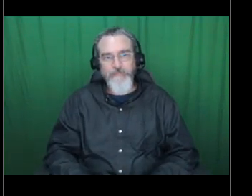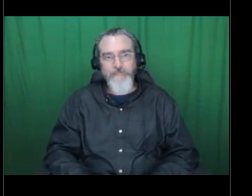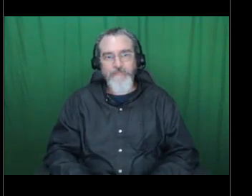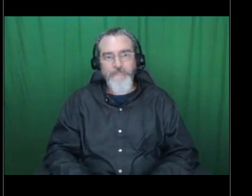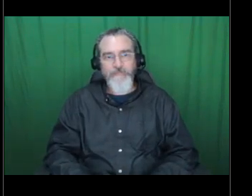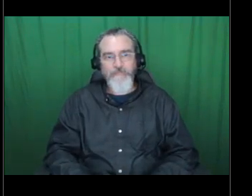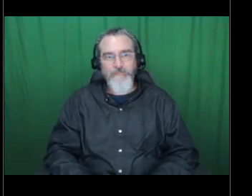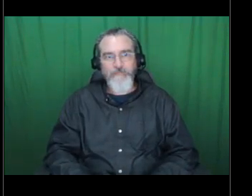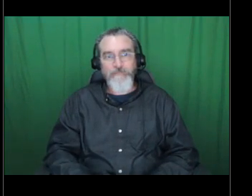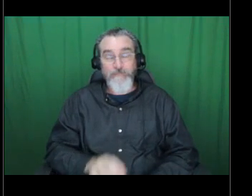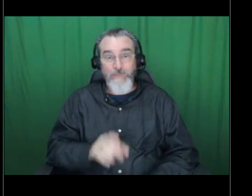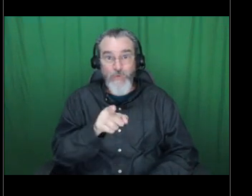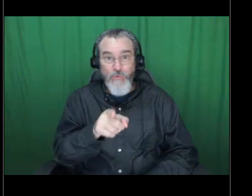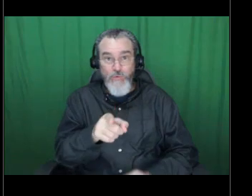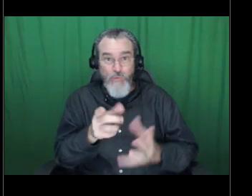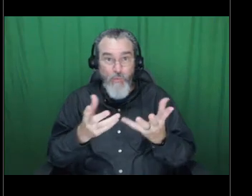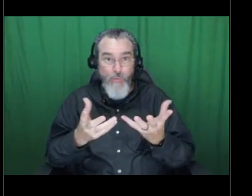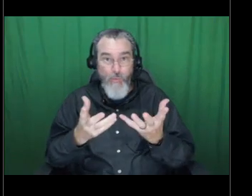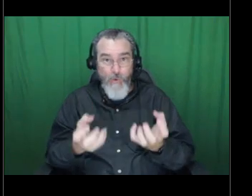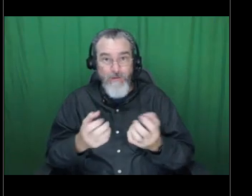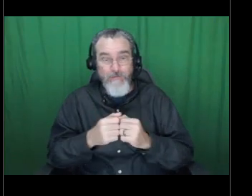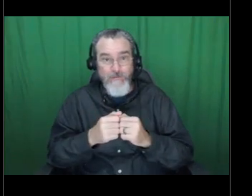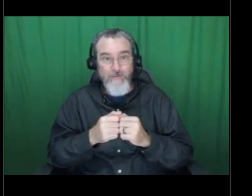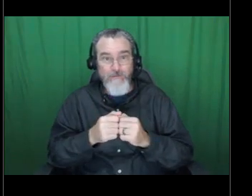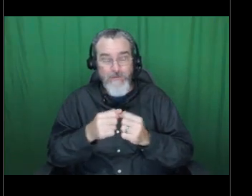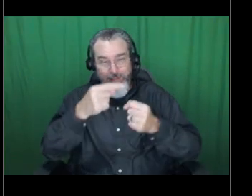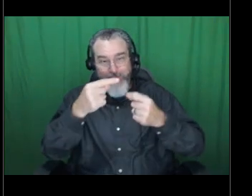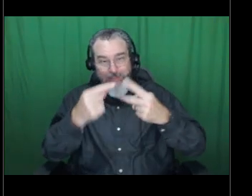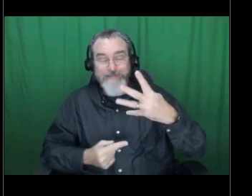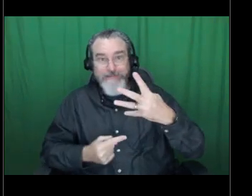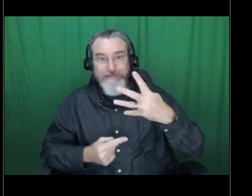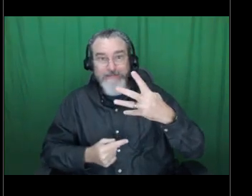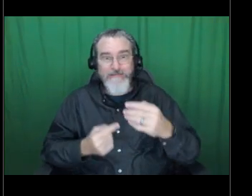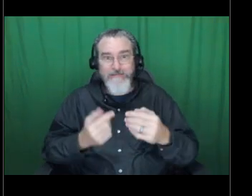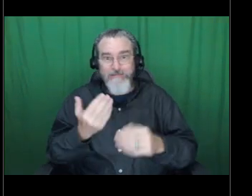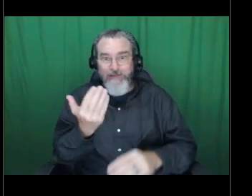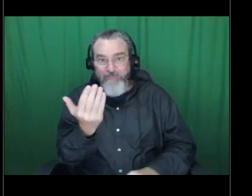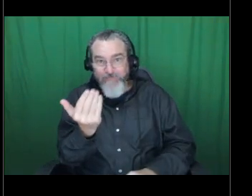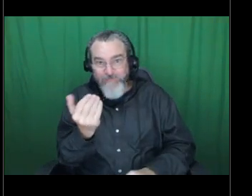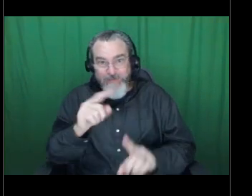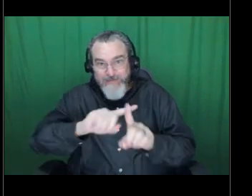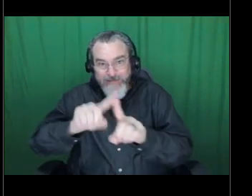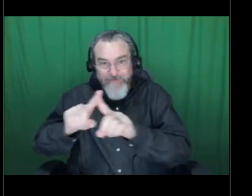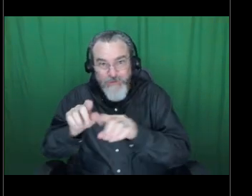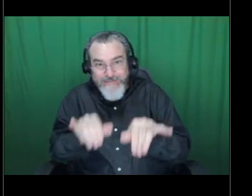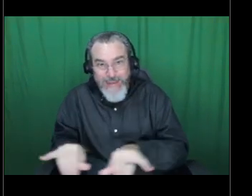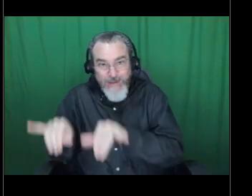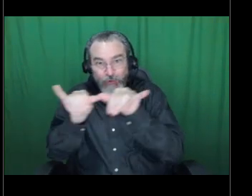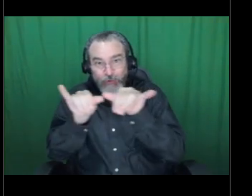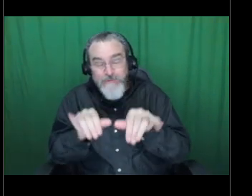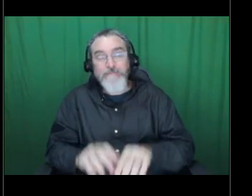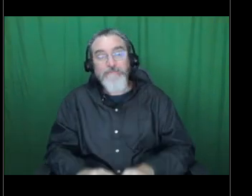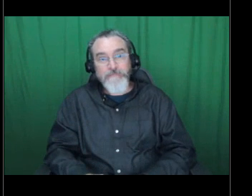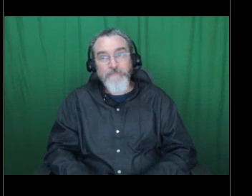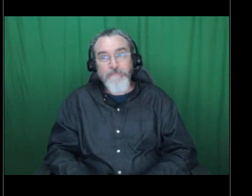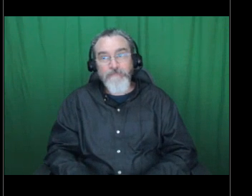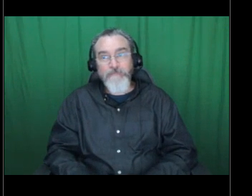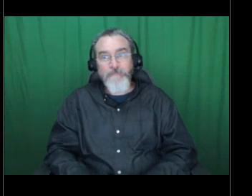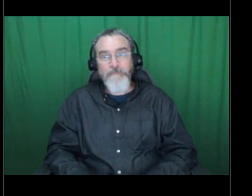If you would like to have a list of the 15 standards that HUD has